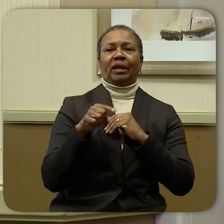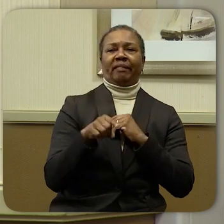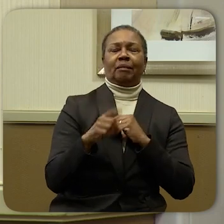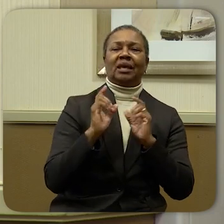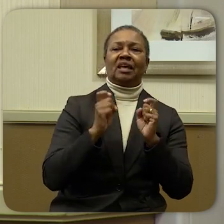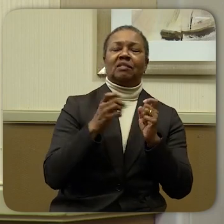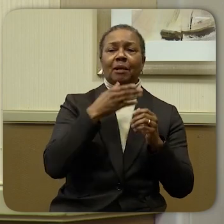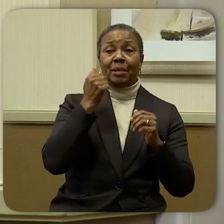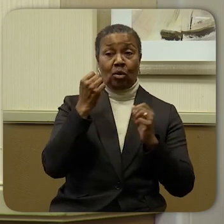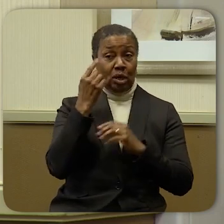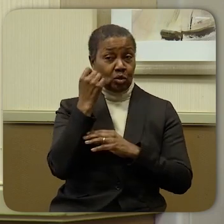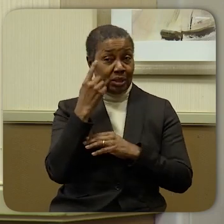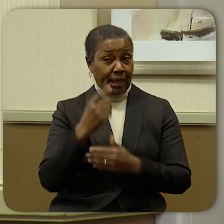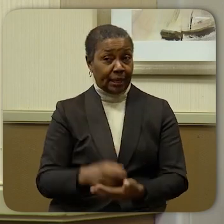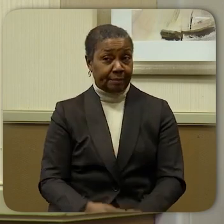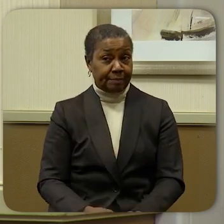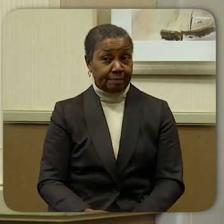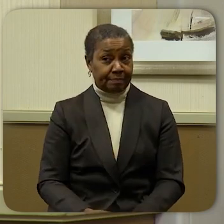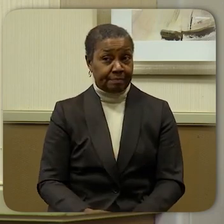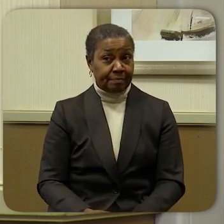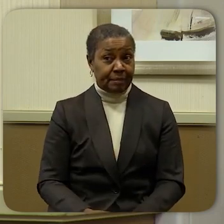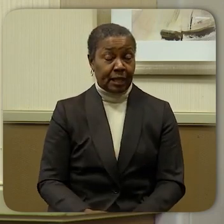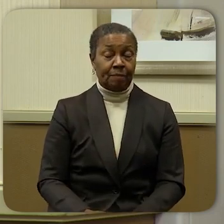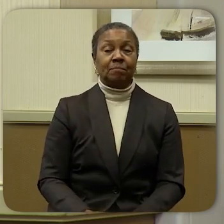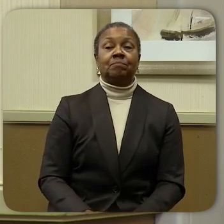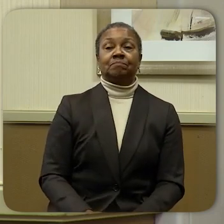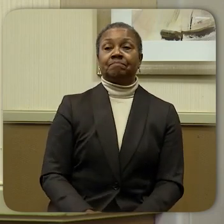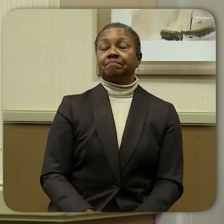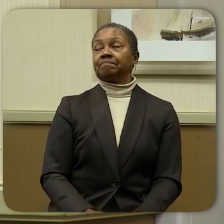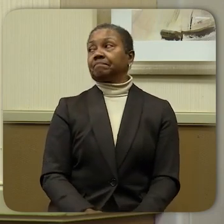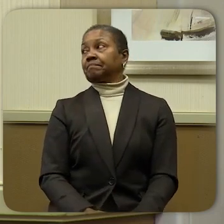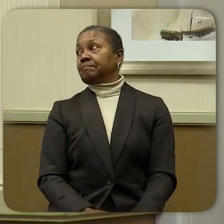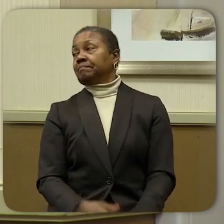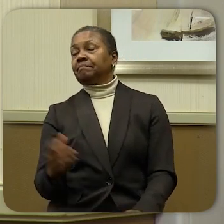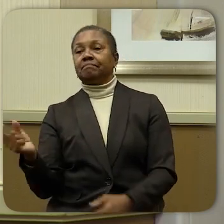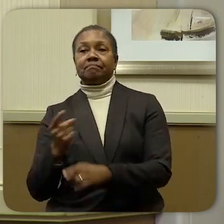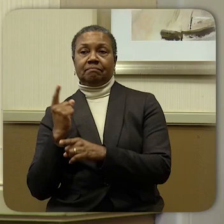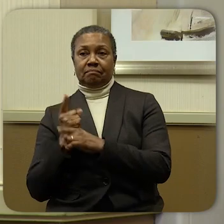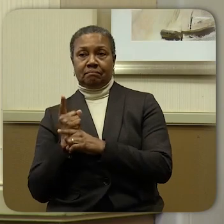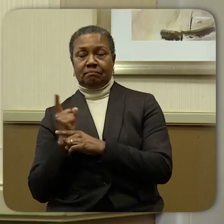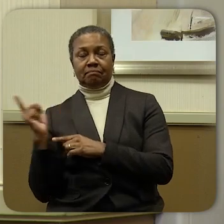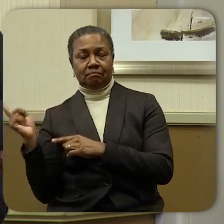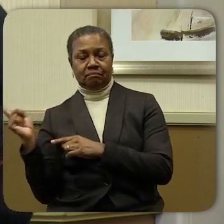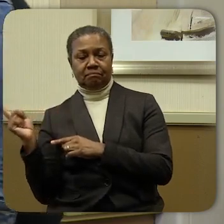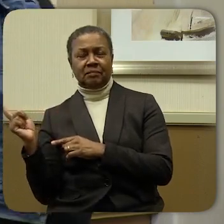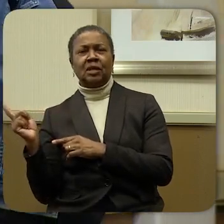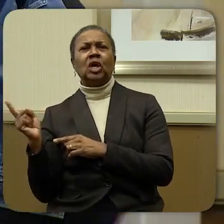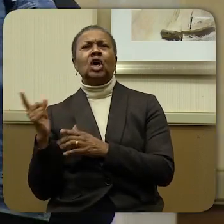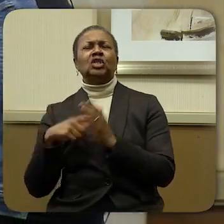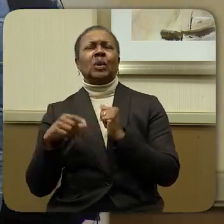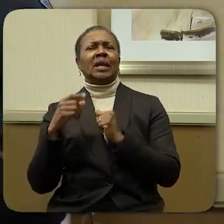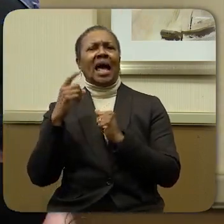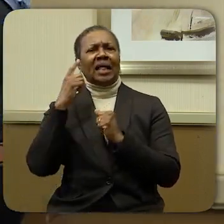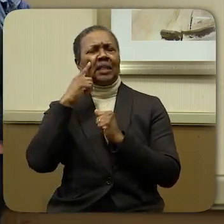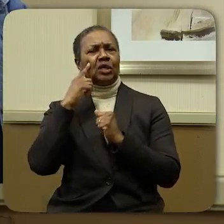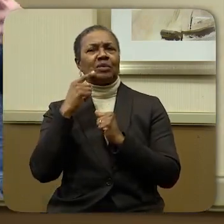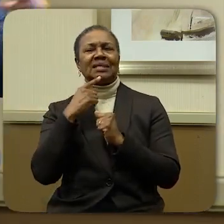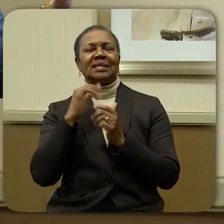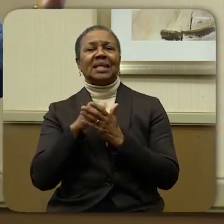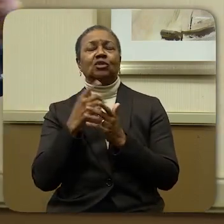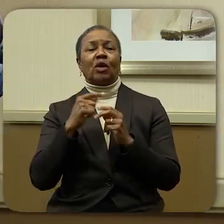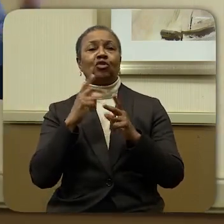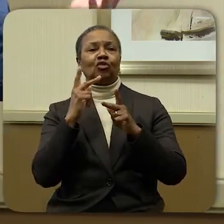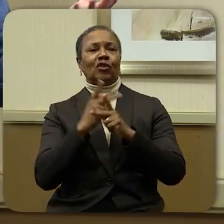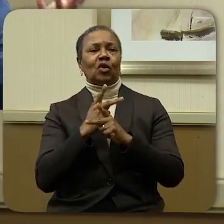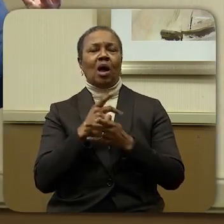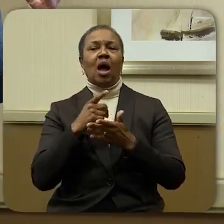better understanding, and help them so they understand. Right. So what I'm understanding is that, like, so figuring